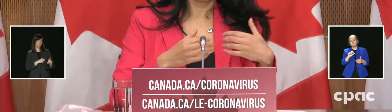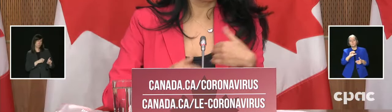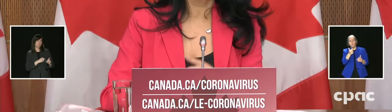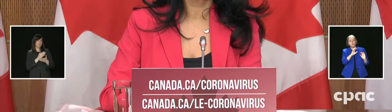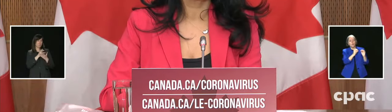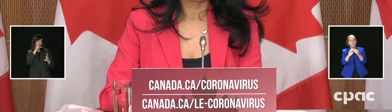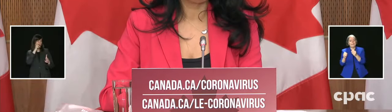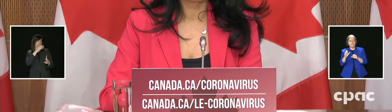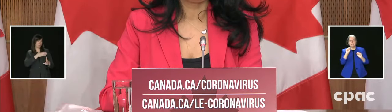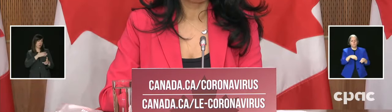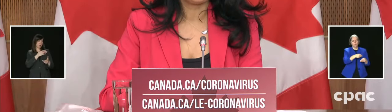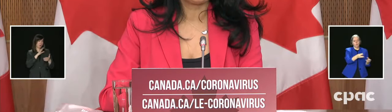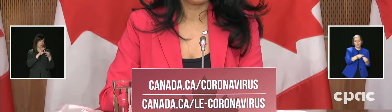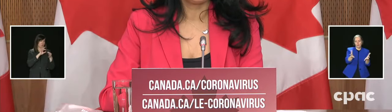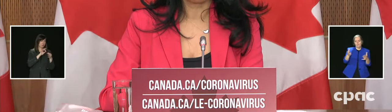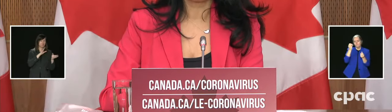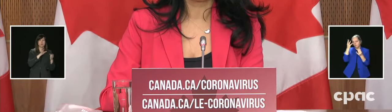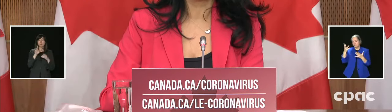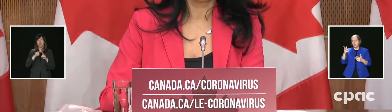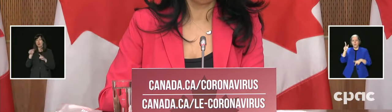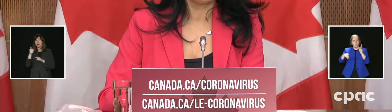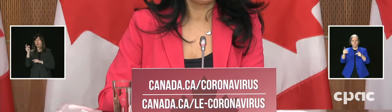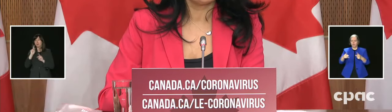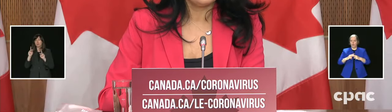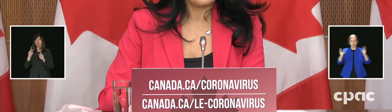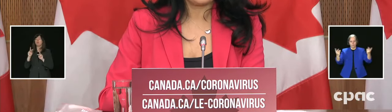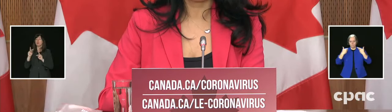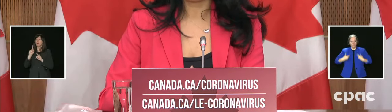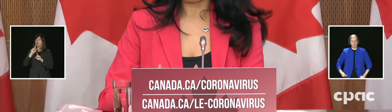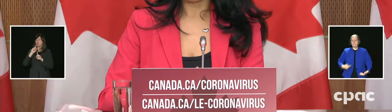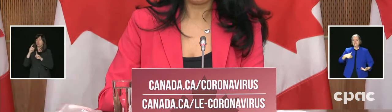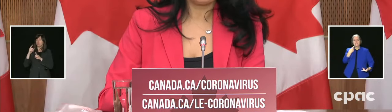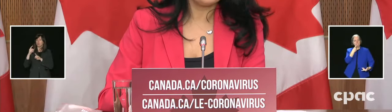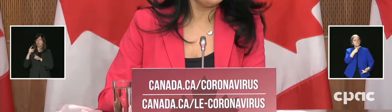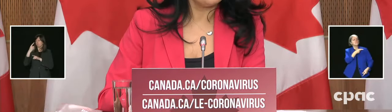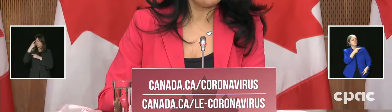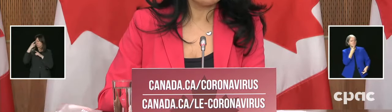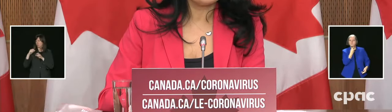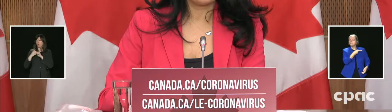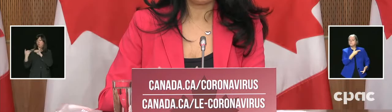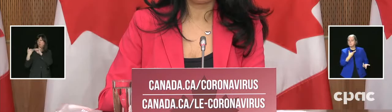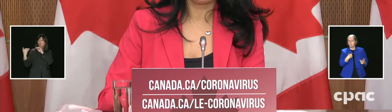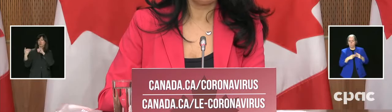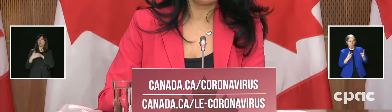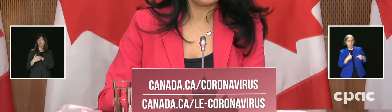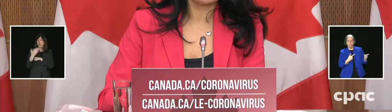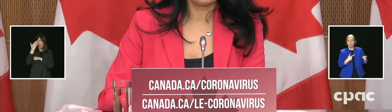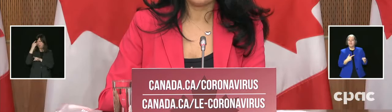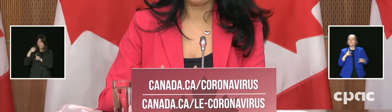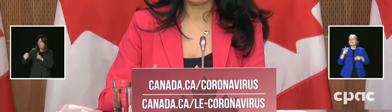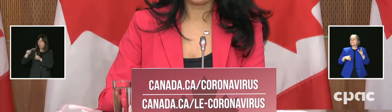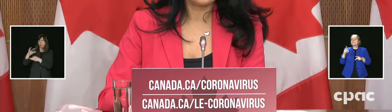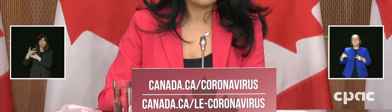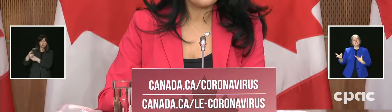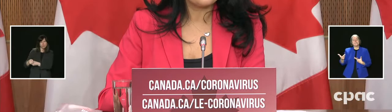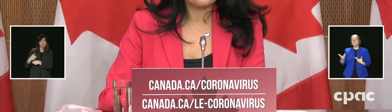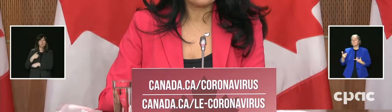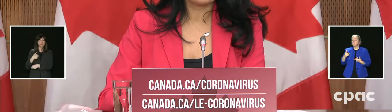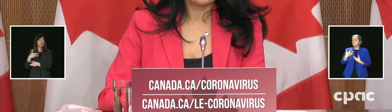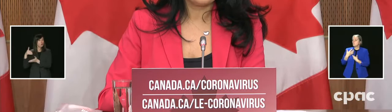way. We also know that people in general respond to peers. And so other people that you know, other people that you trust, your